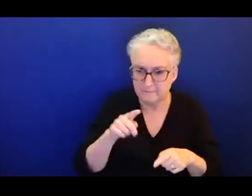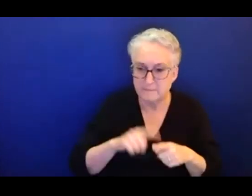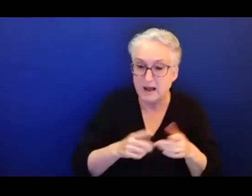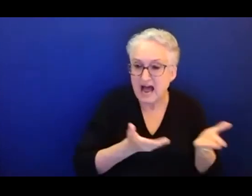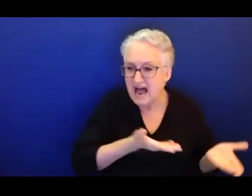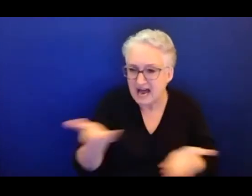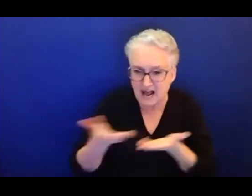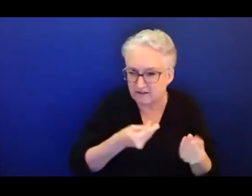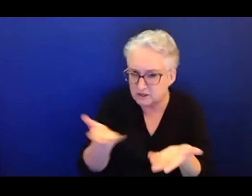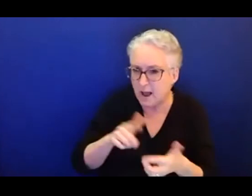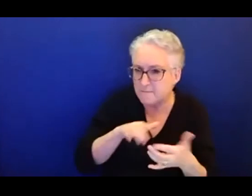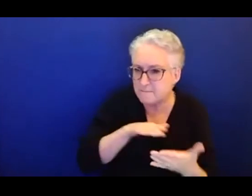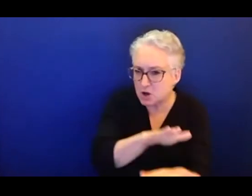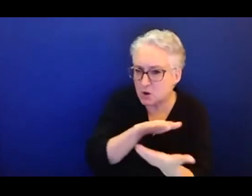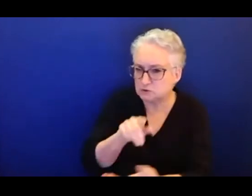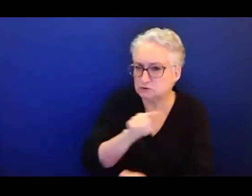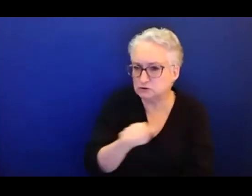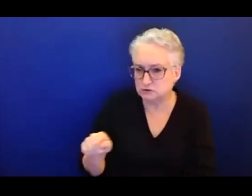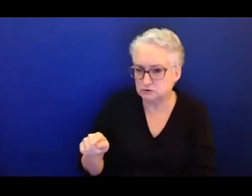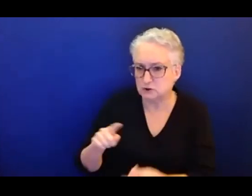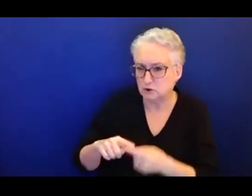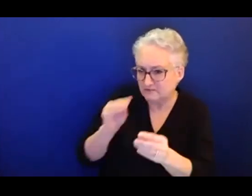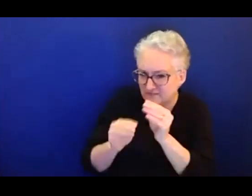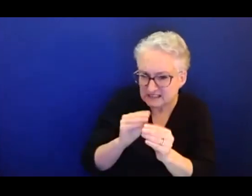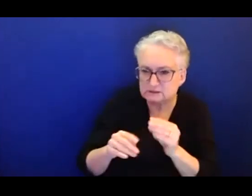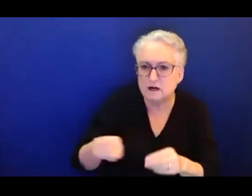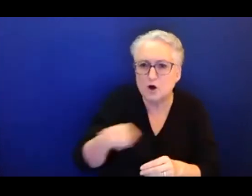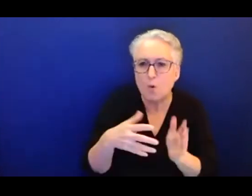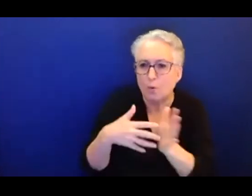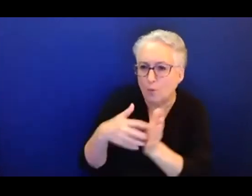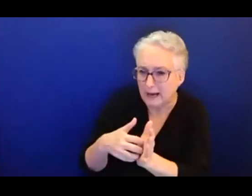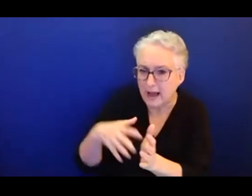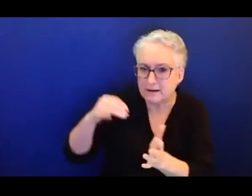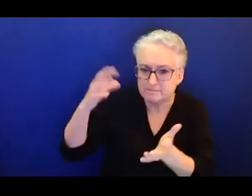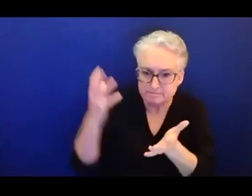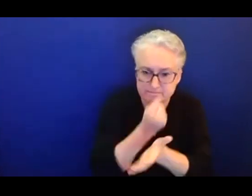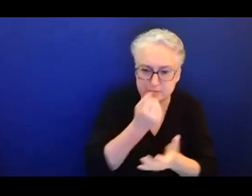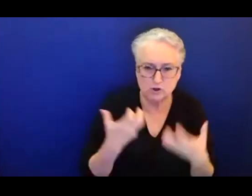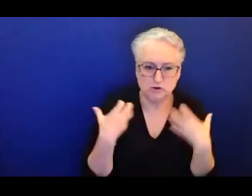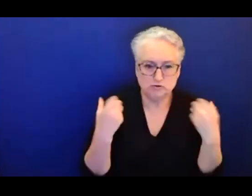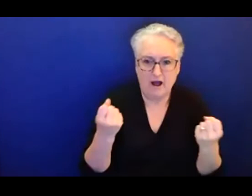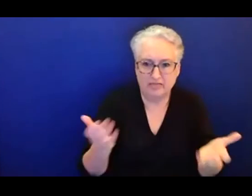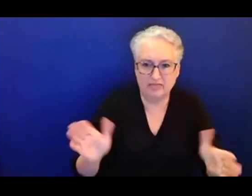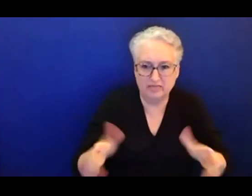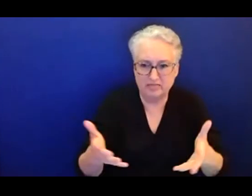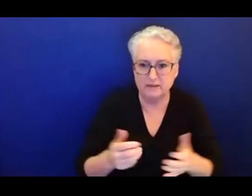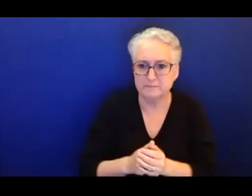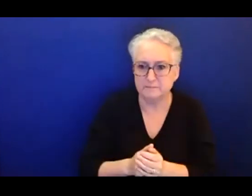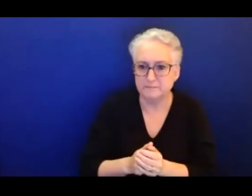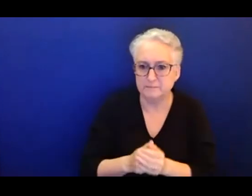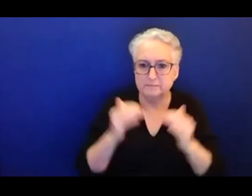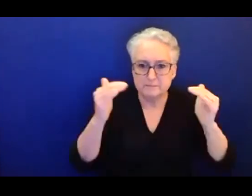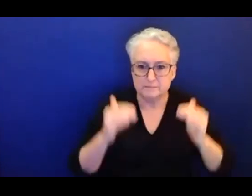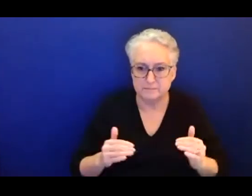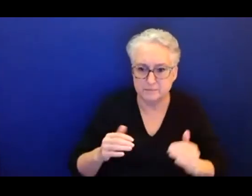on the programs and strengths, address the childhood-lead poisoning through the city's lead hazard control program, address the housing